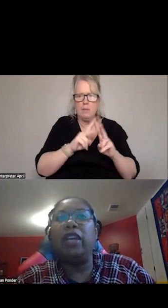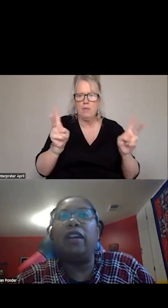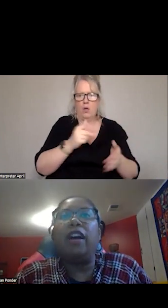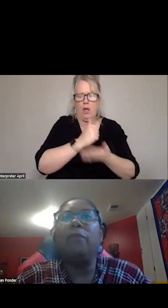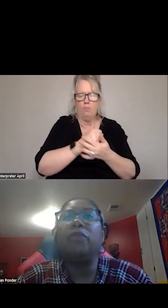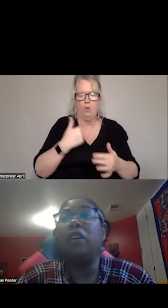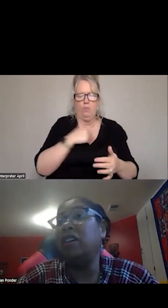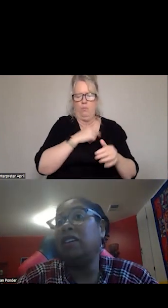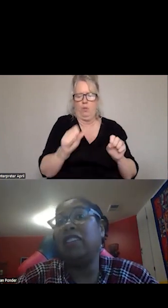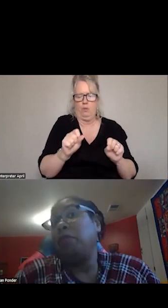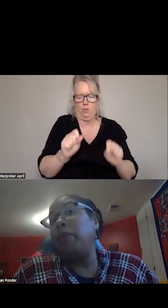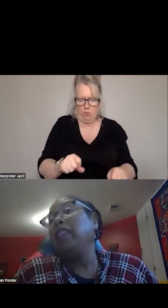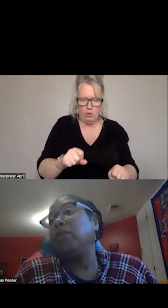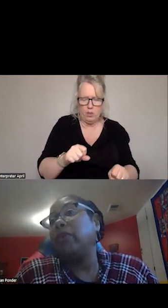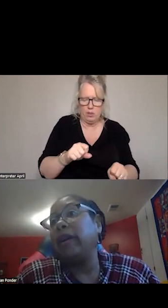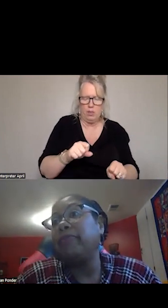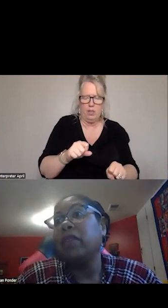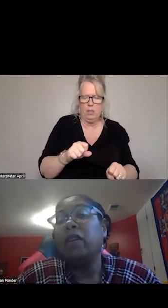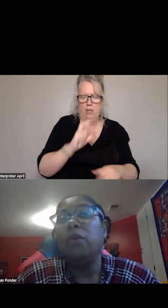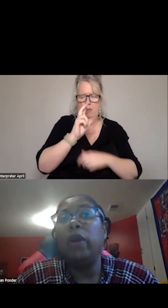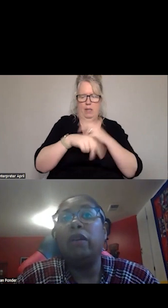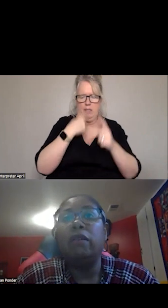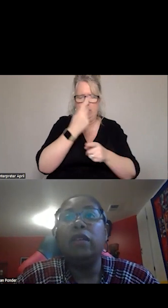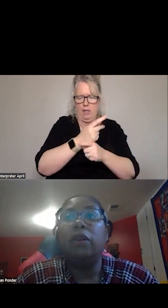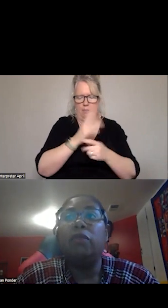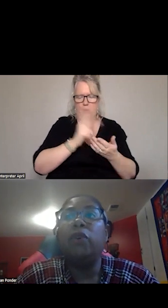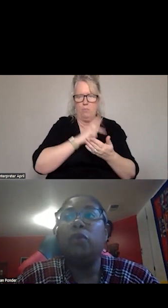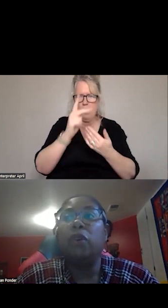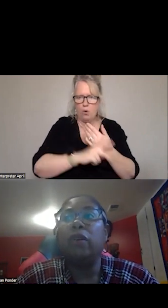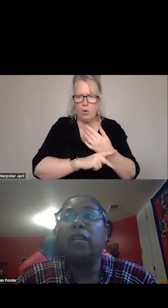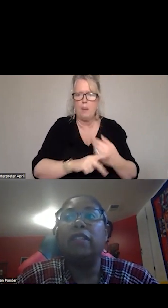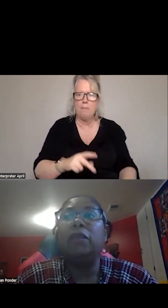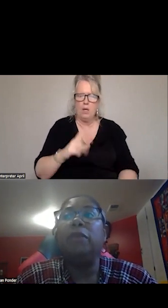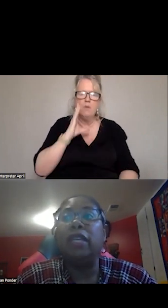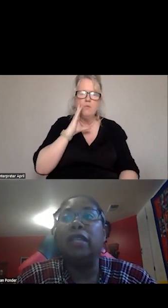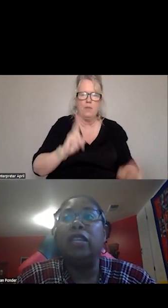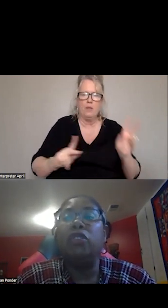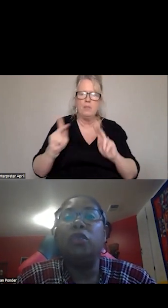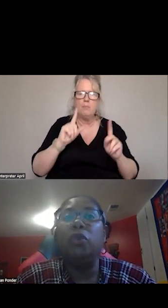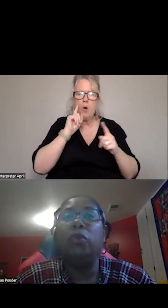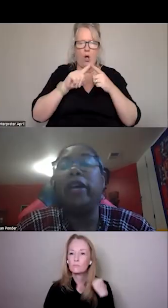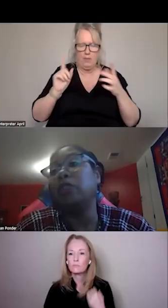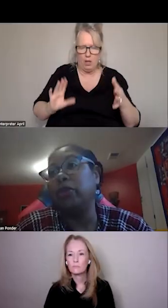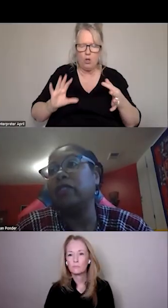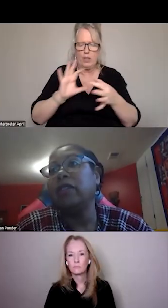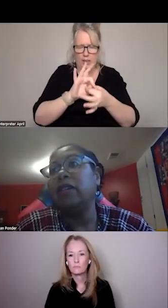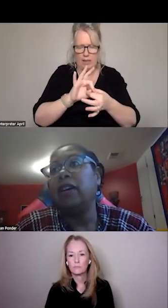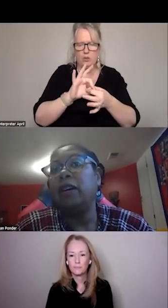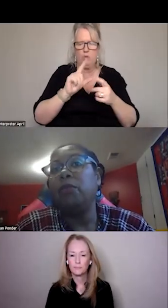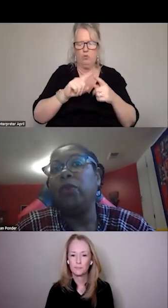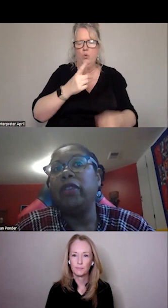could get a type of pilot program where, you know, folks are connected immediately to